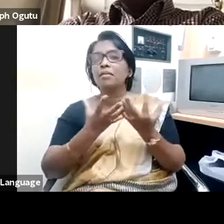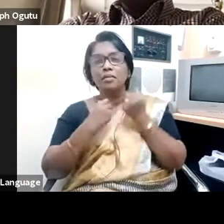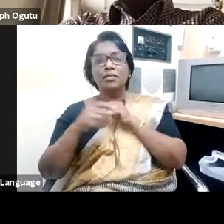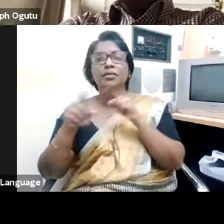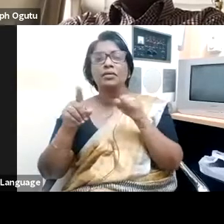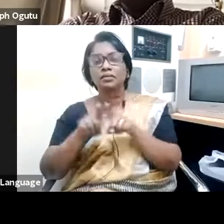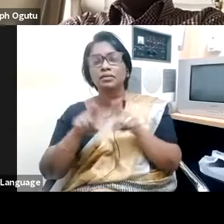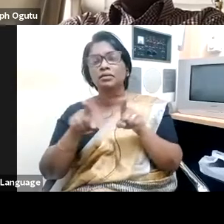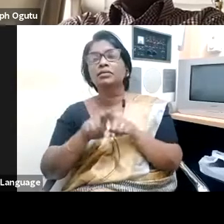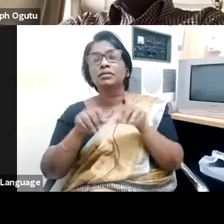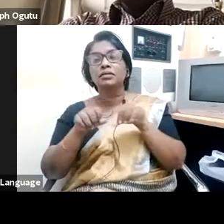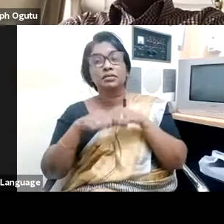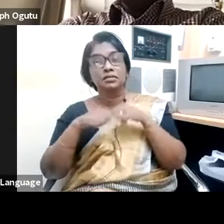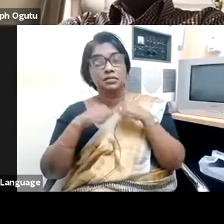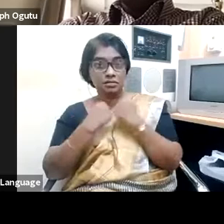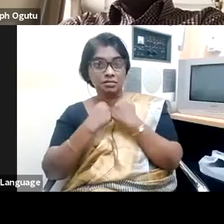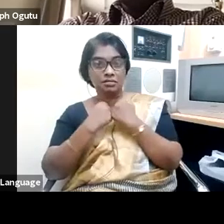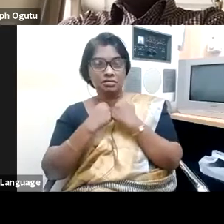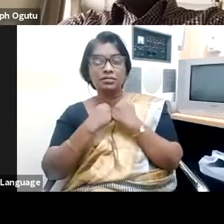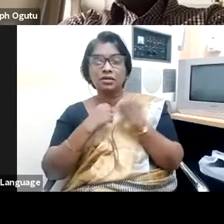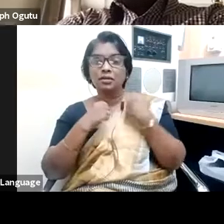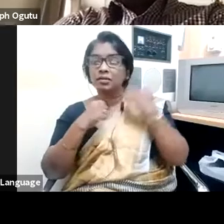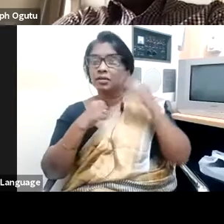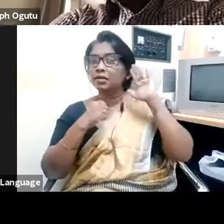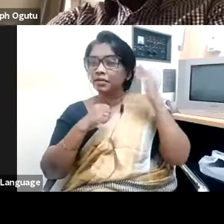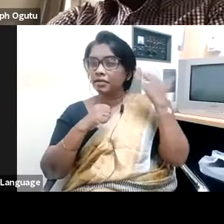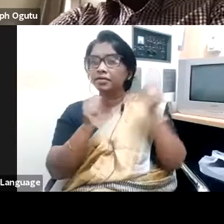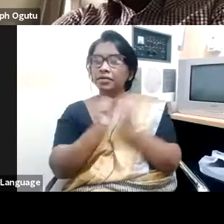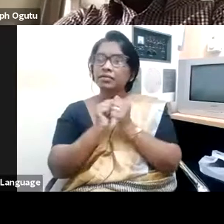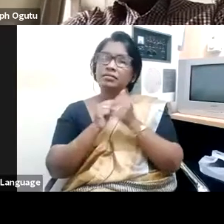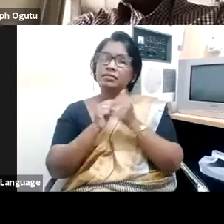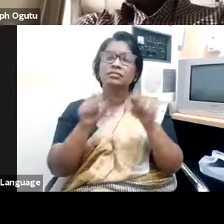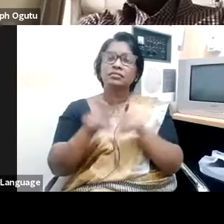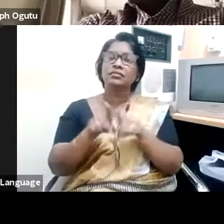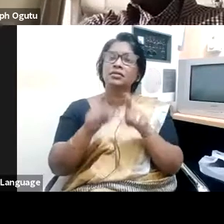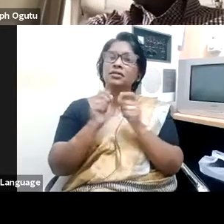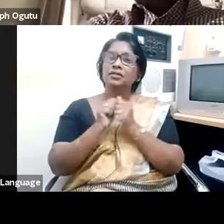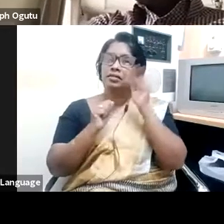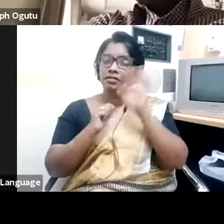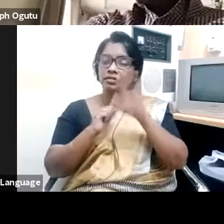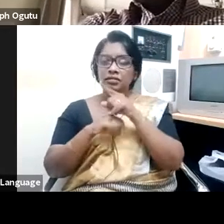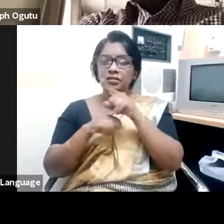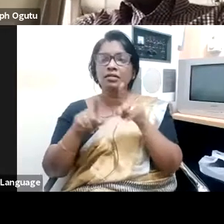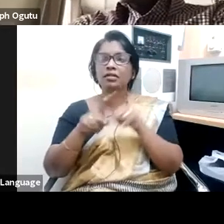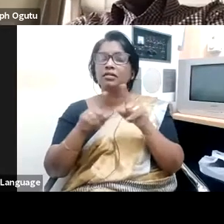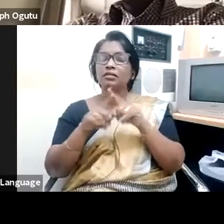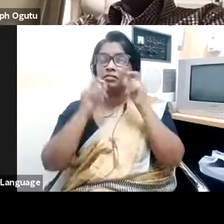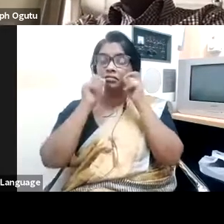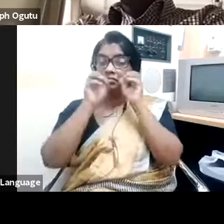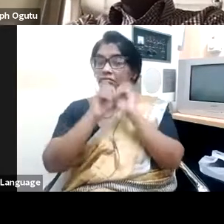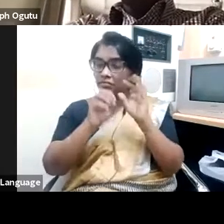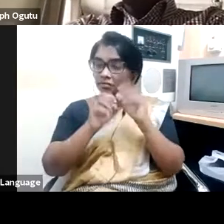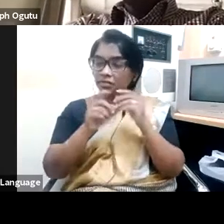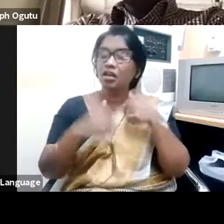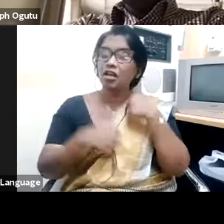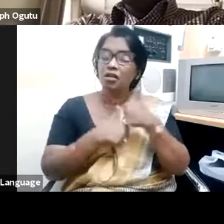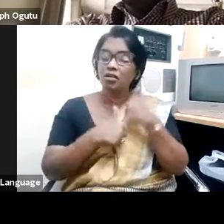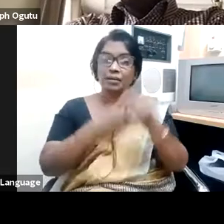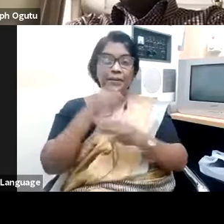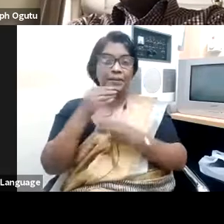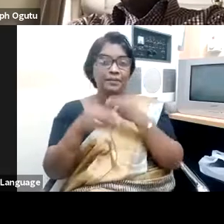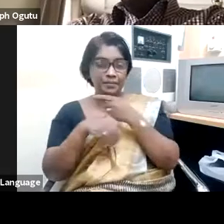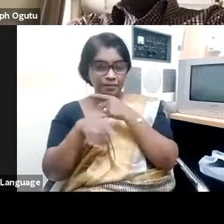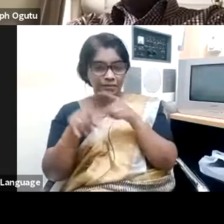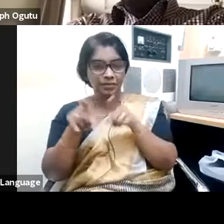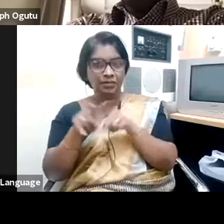Make sure that that really travels across the company. As Joe said, innovation doesn't really stay in one place. Everybody has the right to innovate within a company and